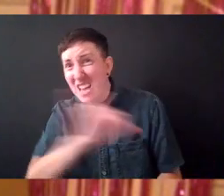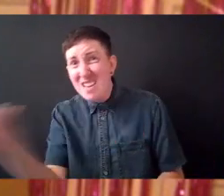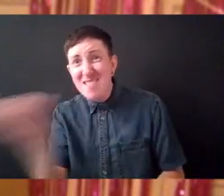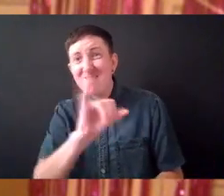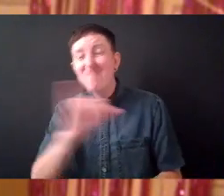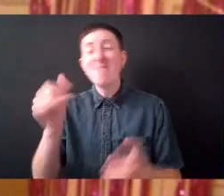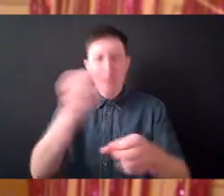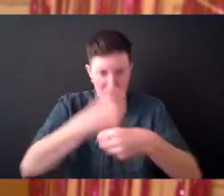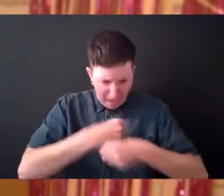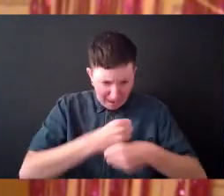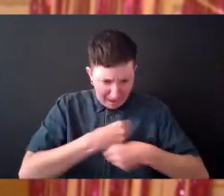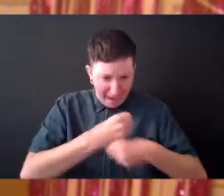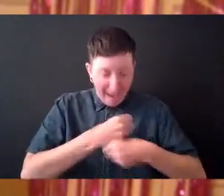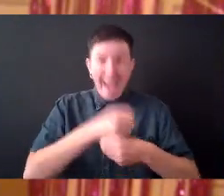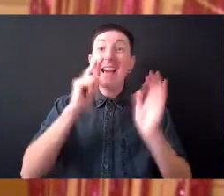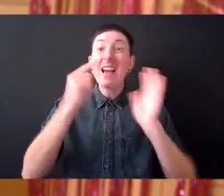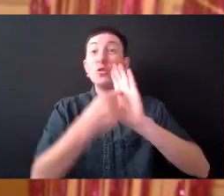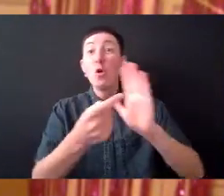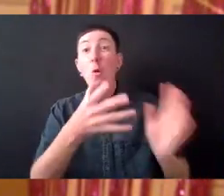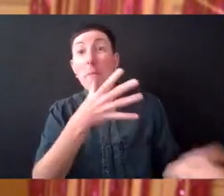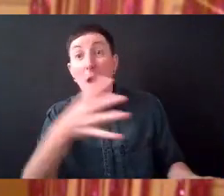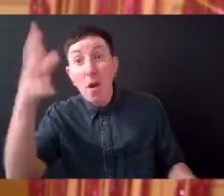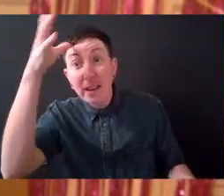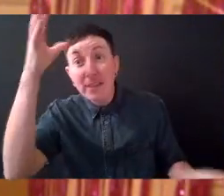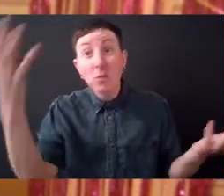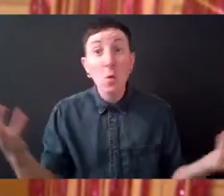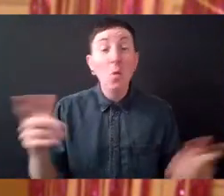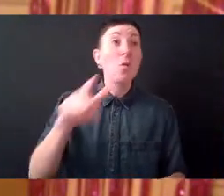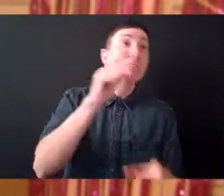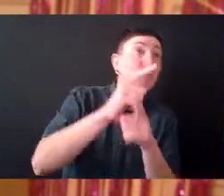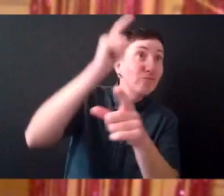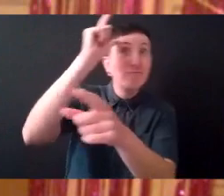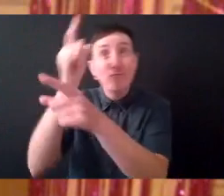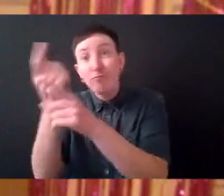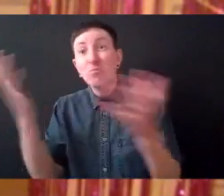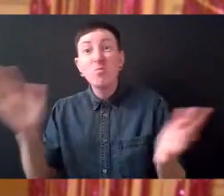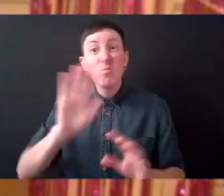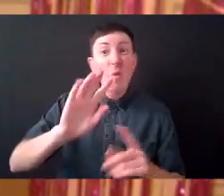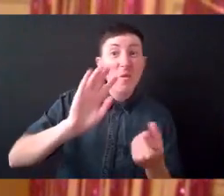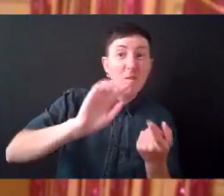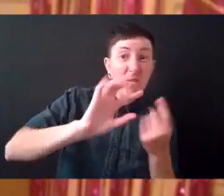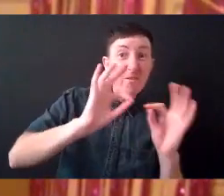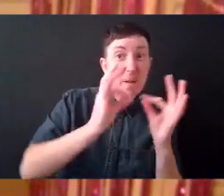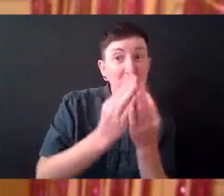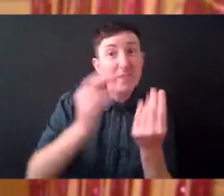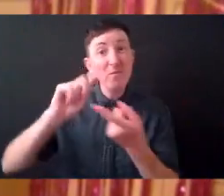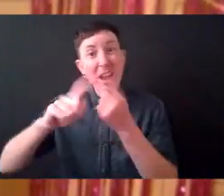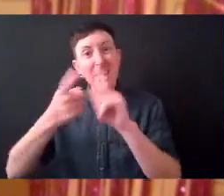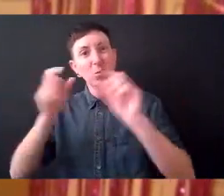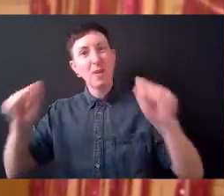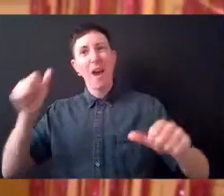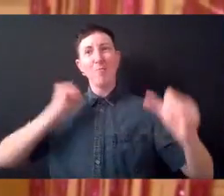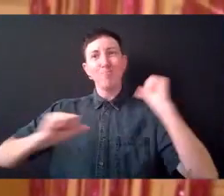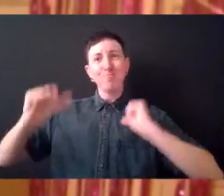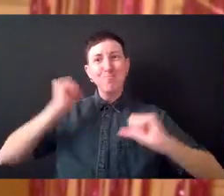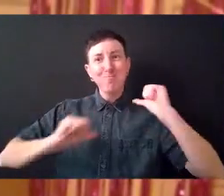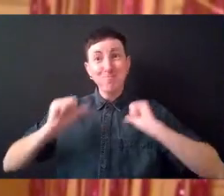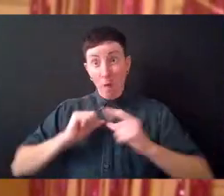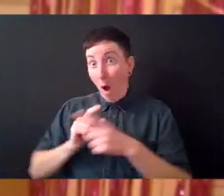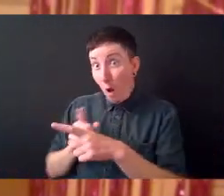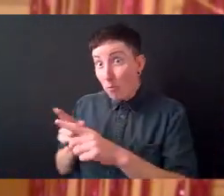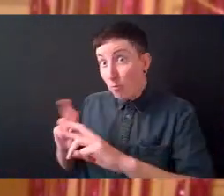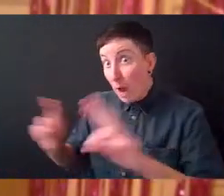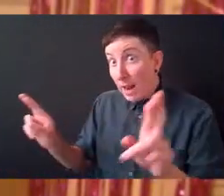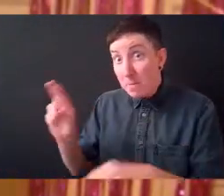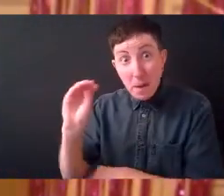your parents, for your family members, for your siblings, and for your loved ones. But, oh, is that, are you all ready? You